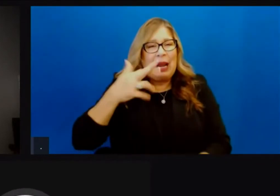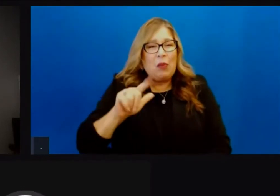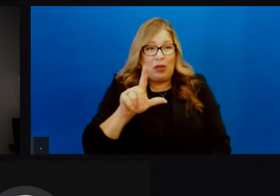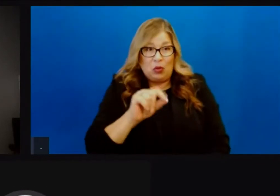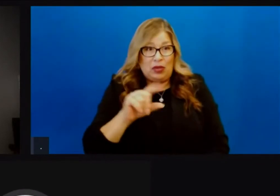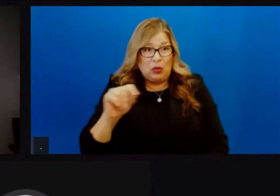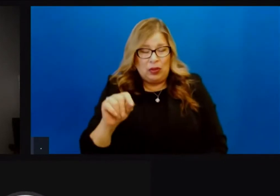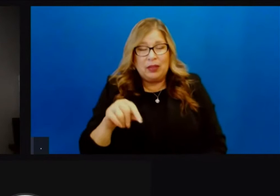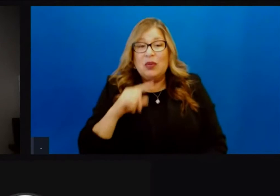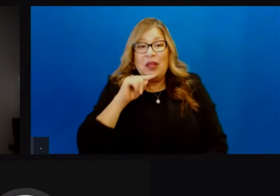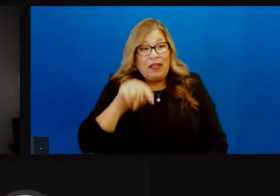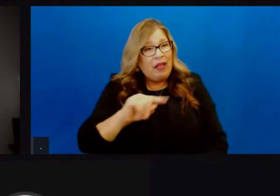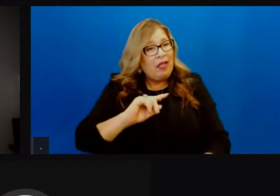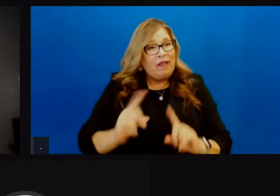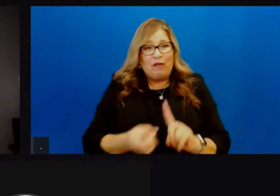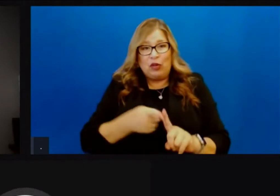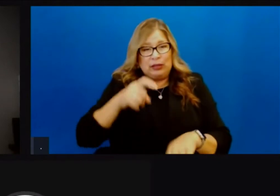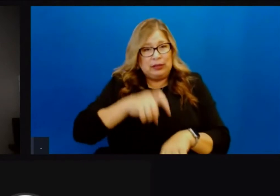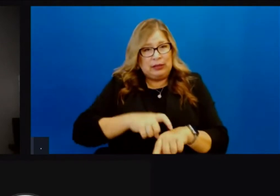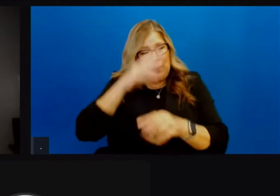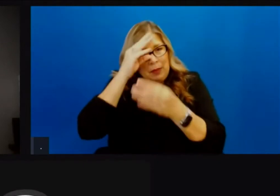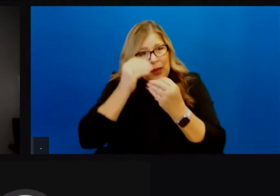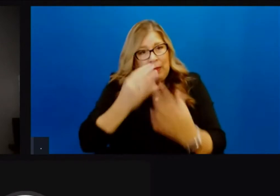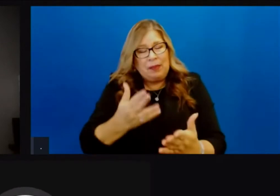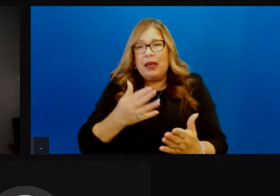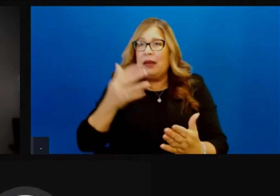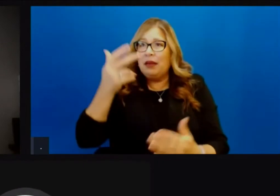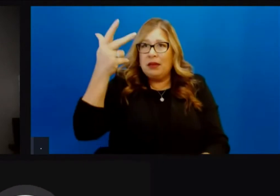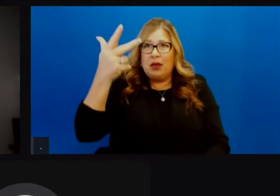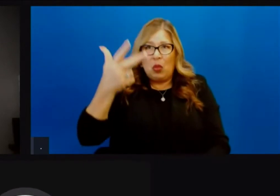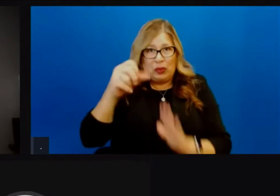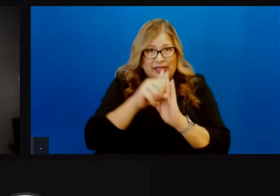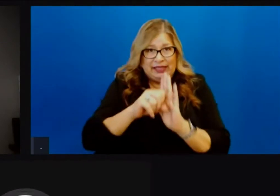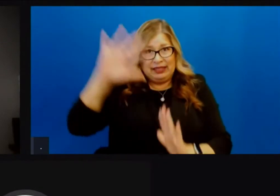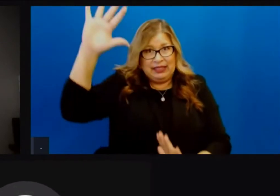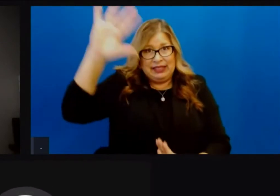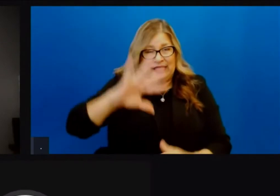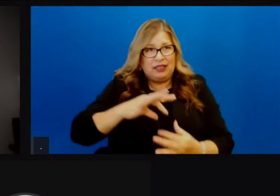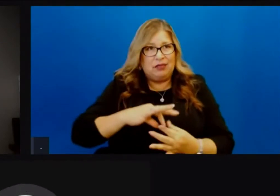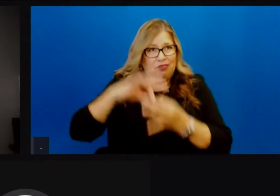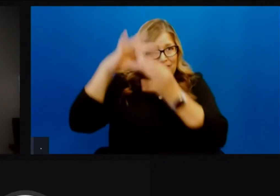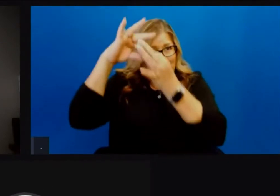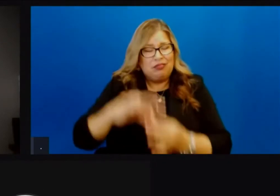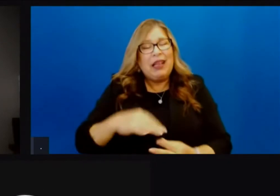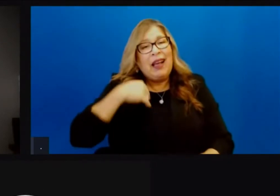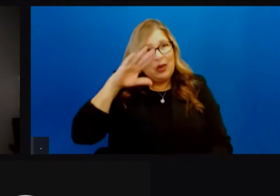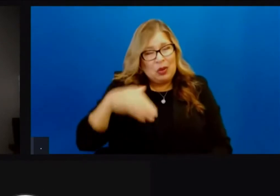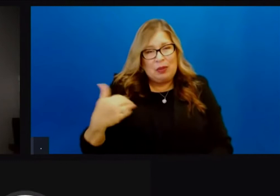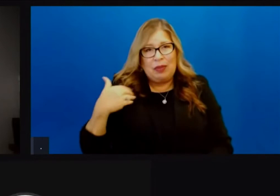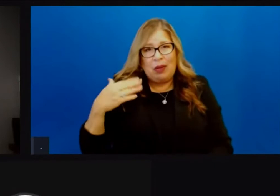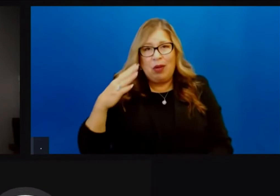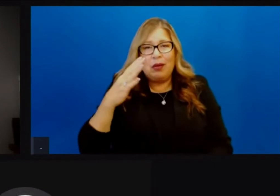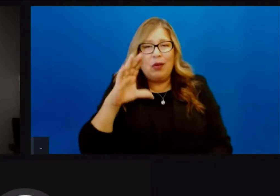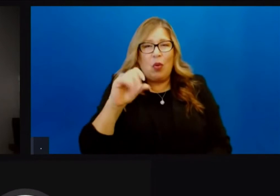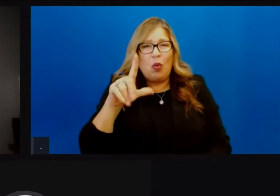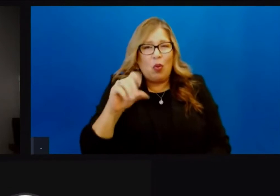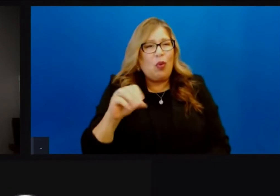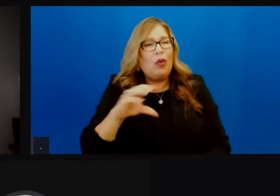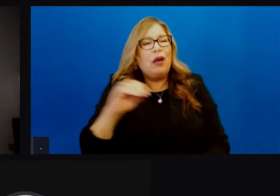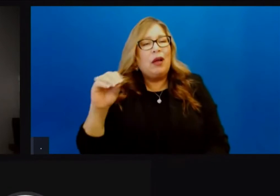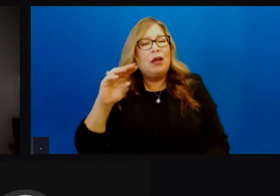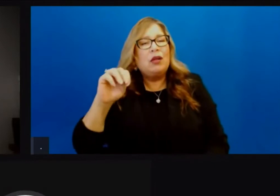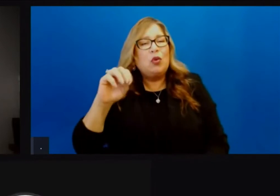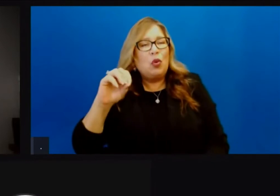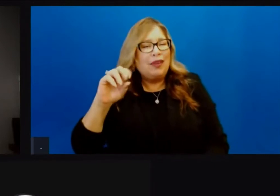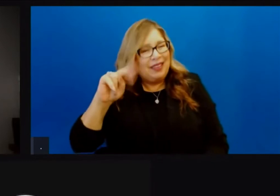first update where we're hearing those states included in a really long time. I know Colorado and Nevada went to sort of different directions with their